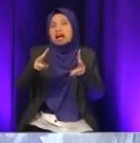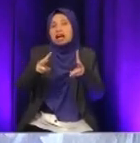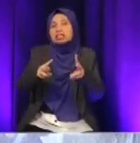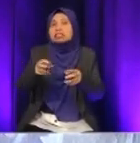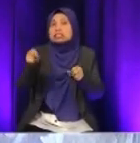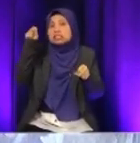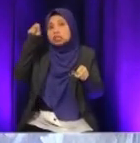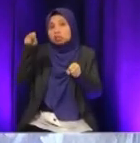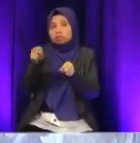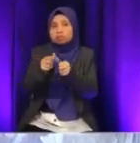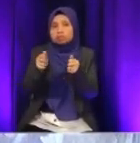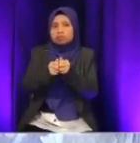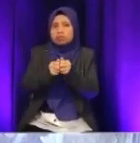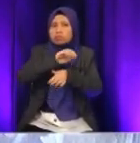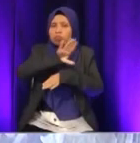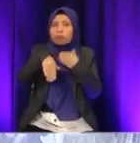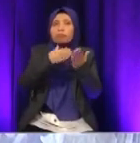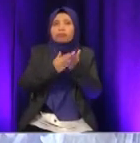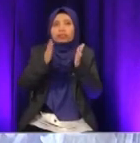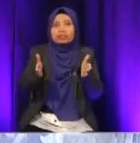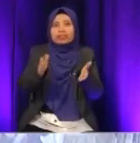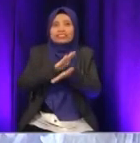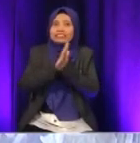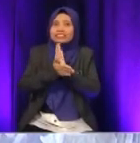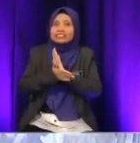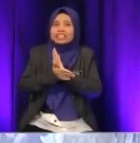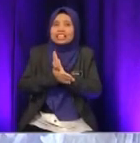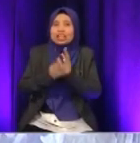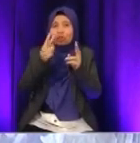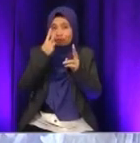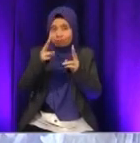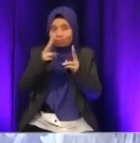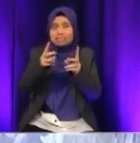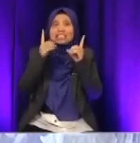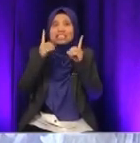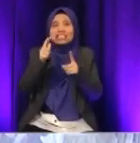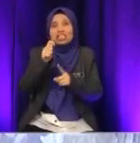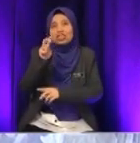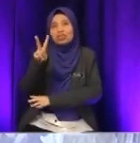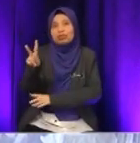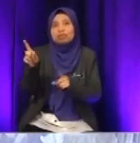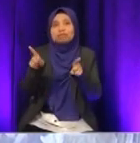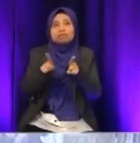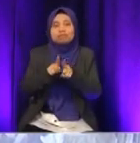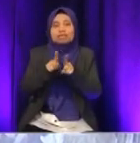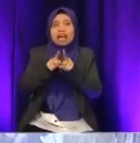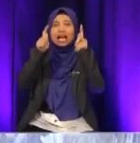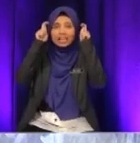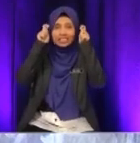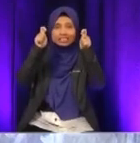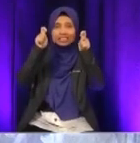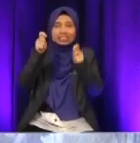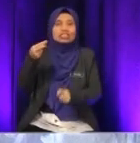also relatable for everyone. With that, welcome back. You're watching DATV KPM. I'm Tivya, and together we have teacher Husna